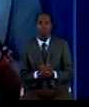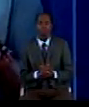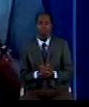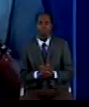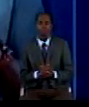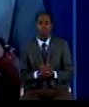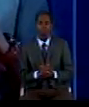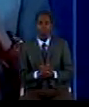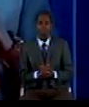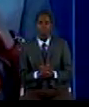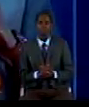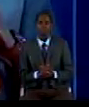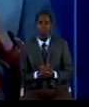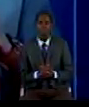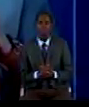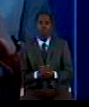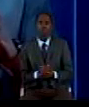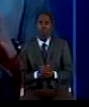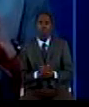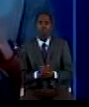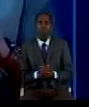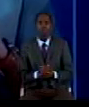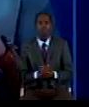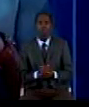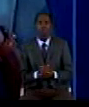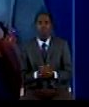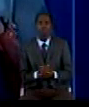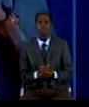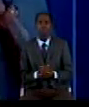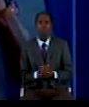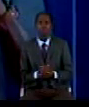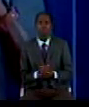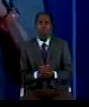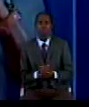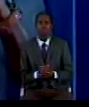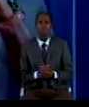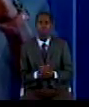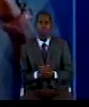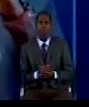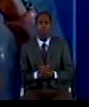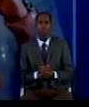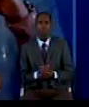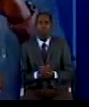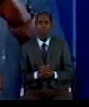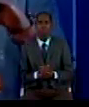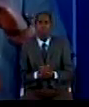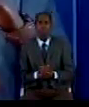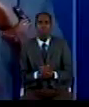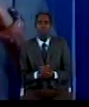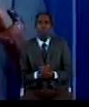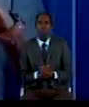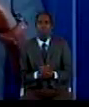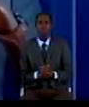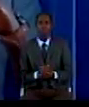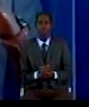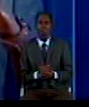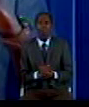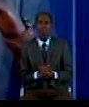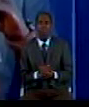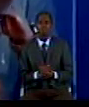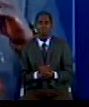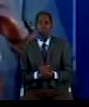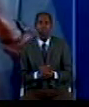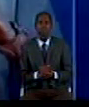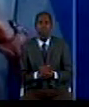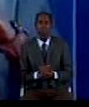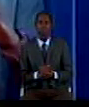sauki muna zuwa dai baba rike baba nake yi ina rike baba ne mun zuwa mota baba ce zai banga rike shi nai na